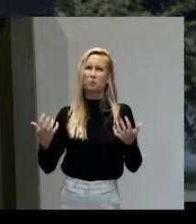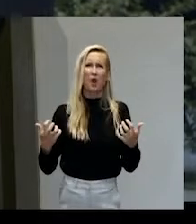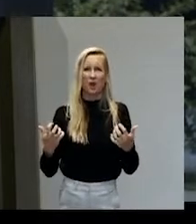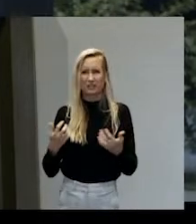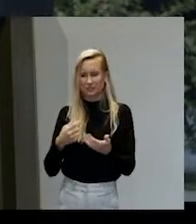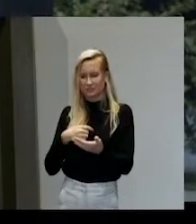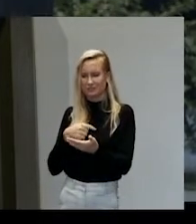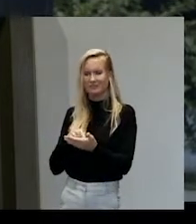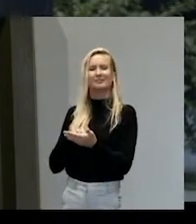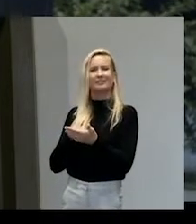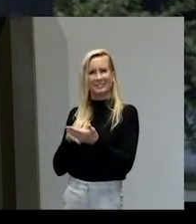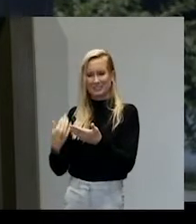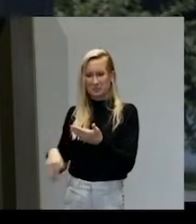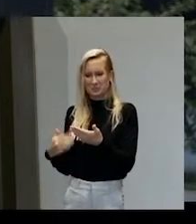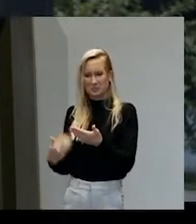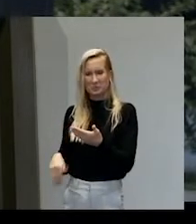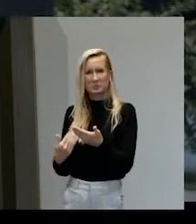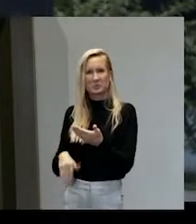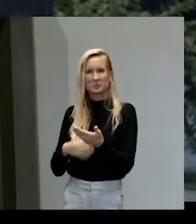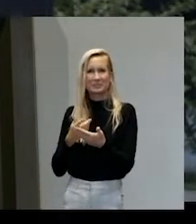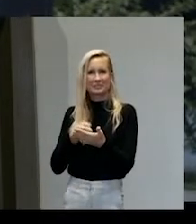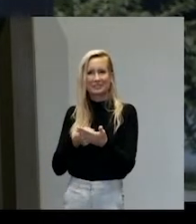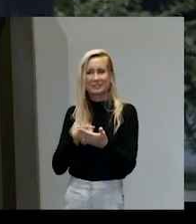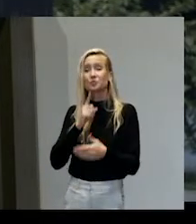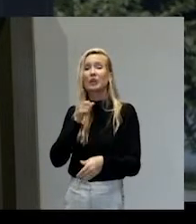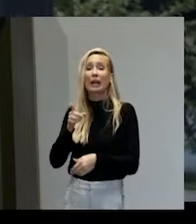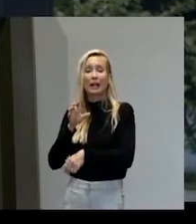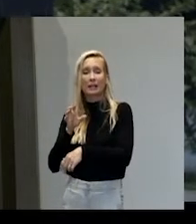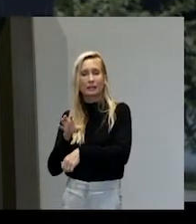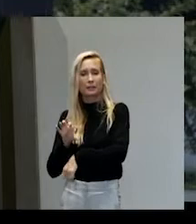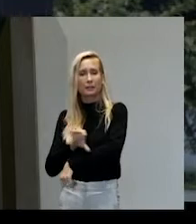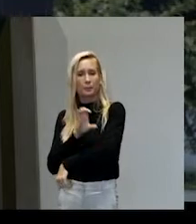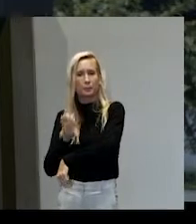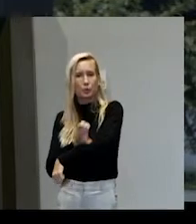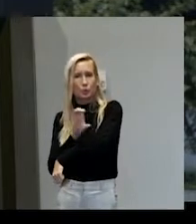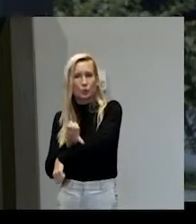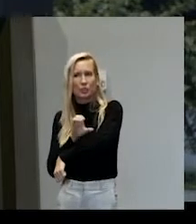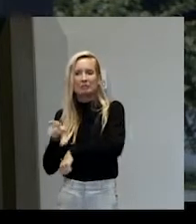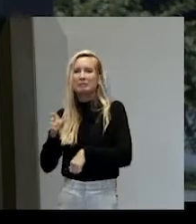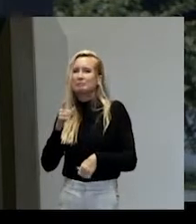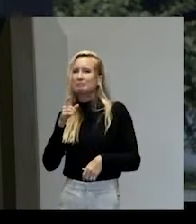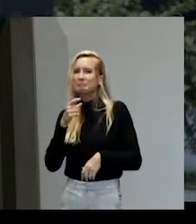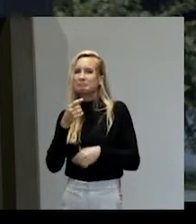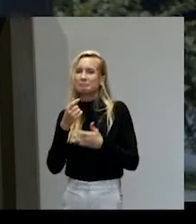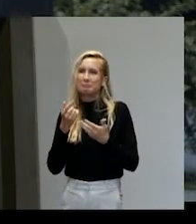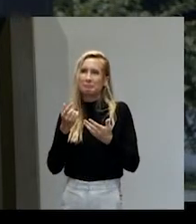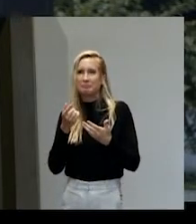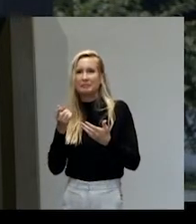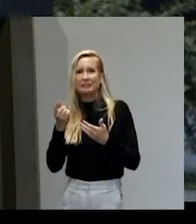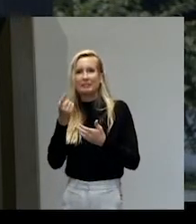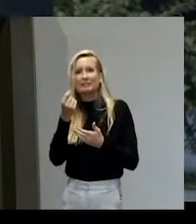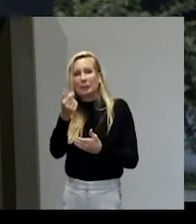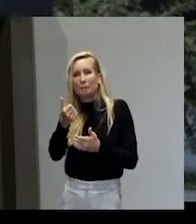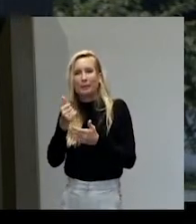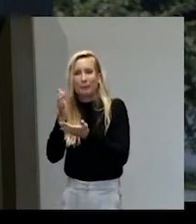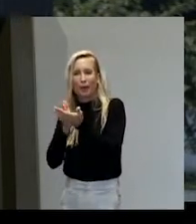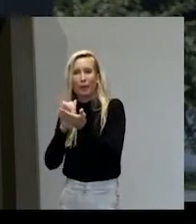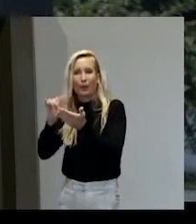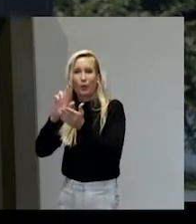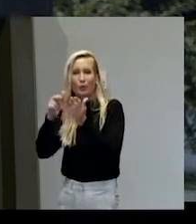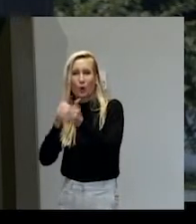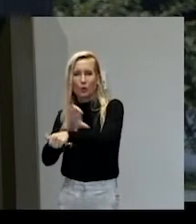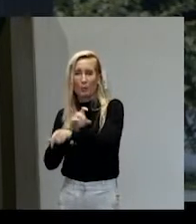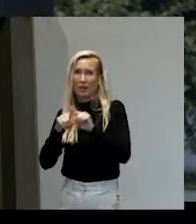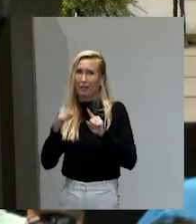character, but I just want you guys to know I'm pretty good with computers. If you've seen this guy's YouTube channel, you